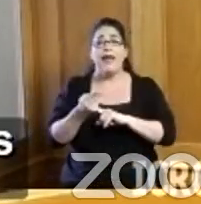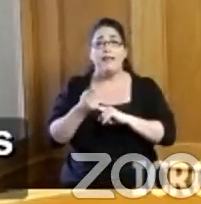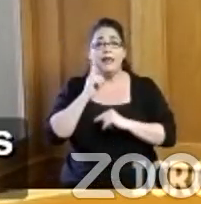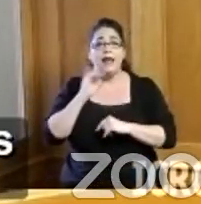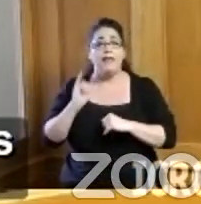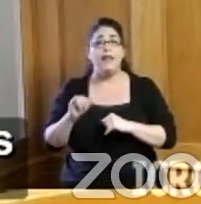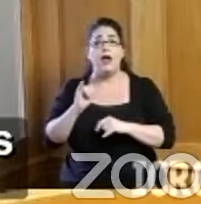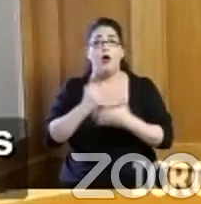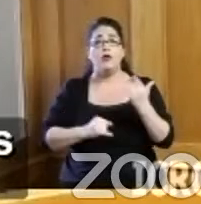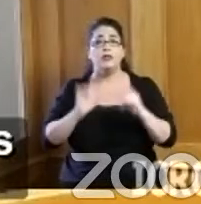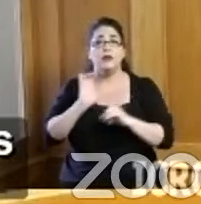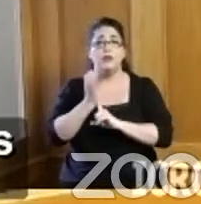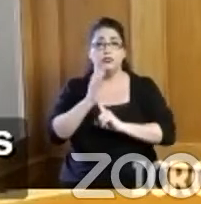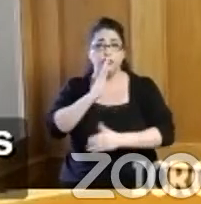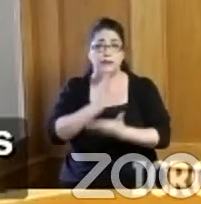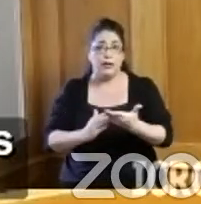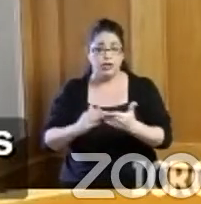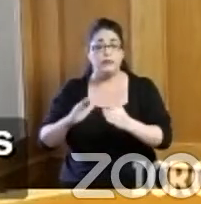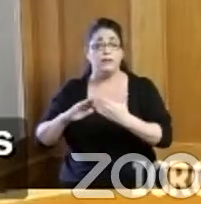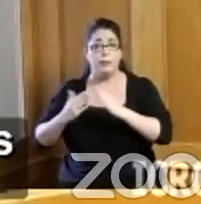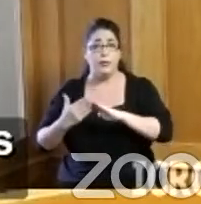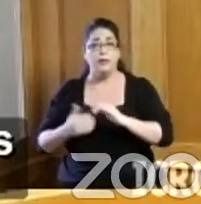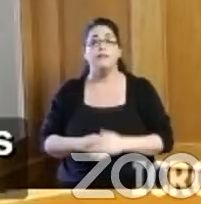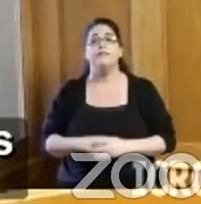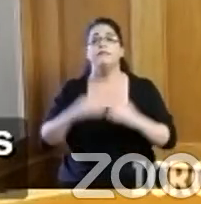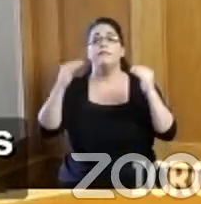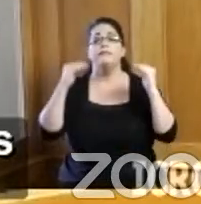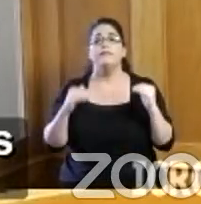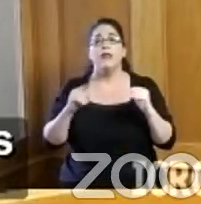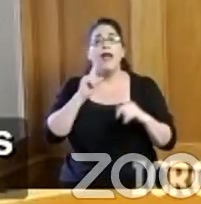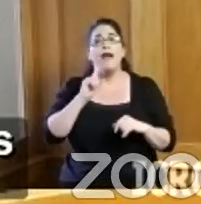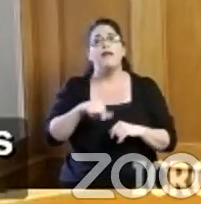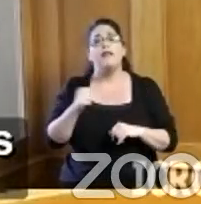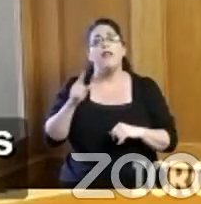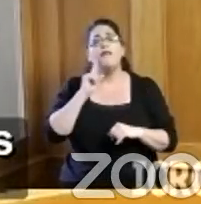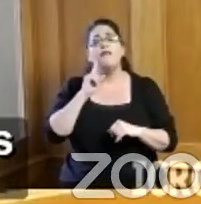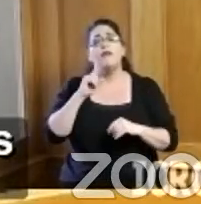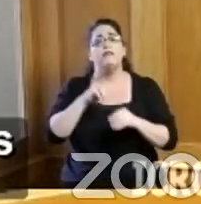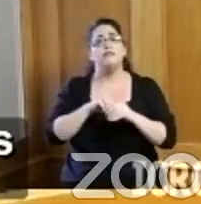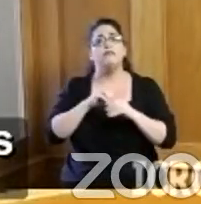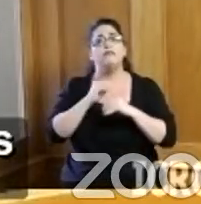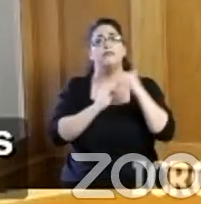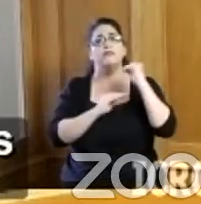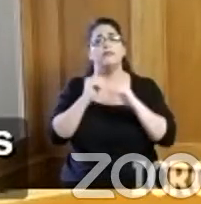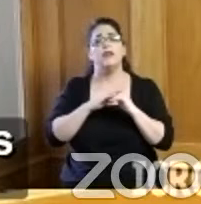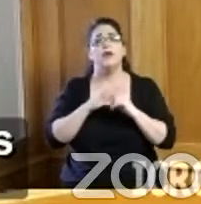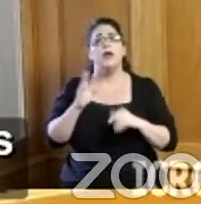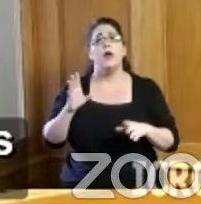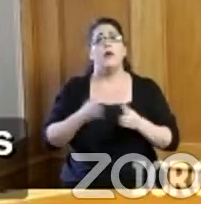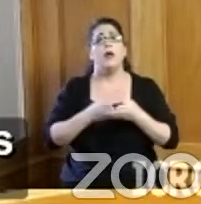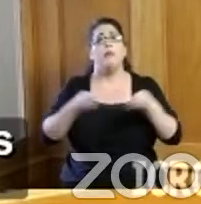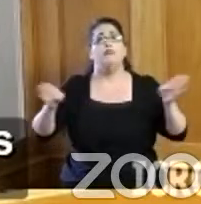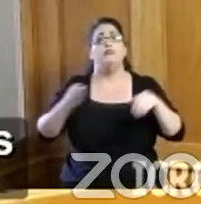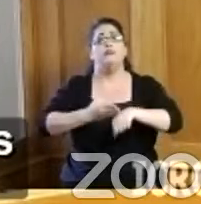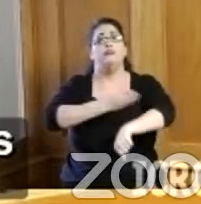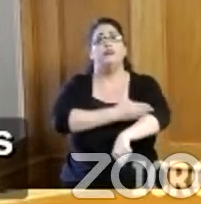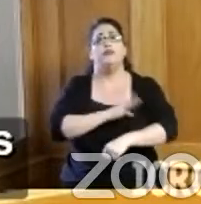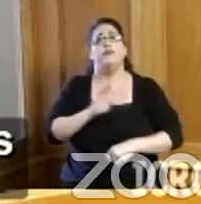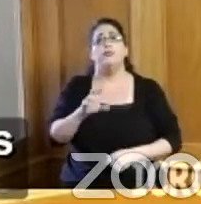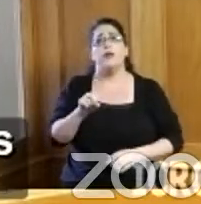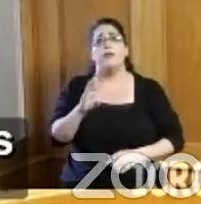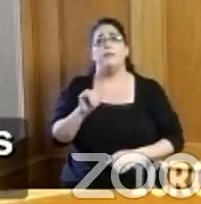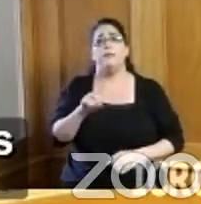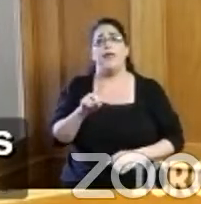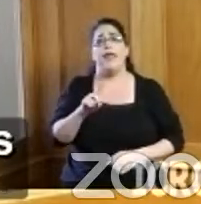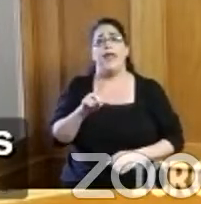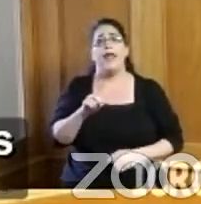sector. We also have a category for enhancing community infrastructure, including broadband and sewer and stormwater.